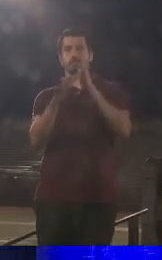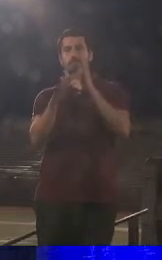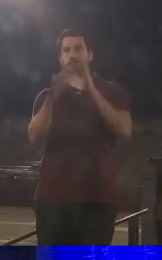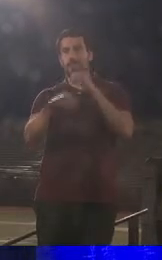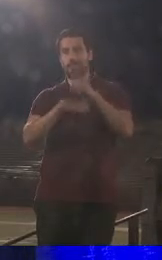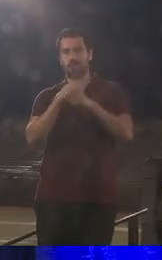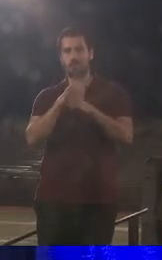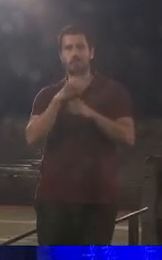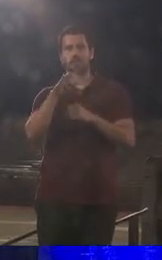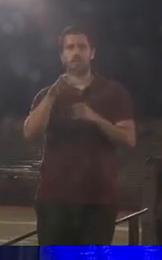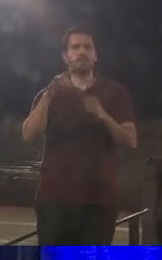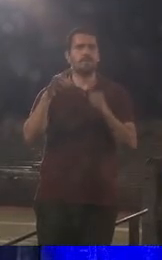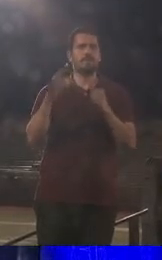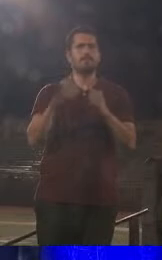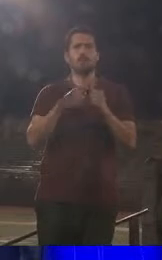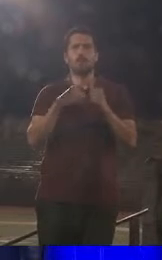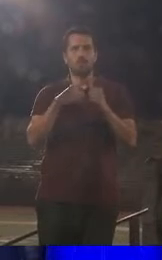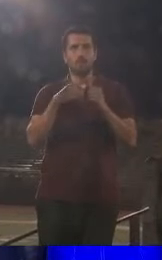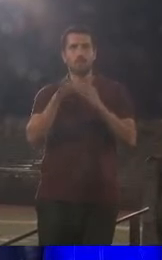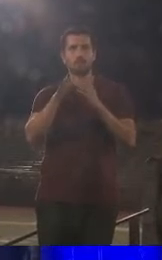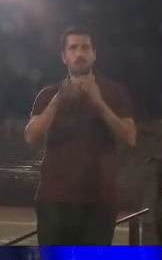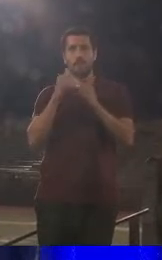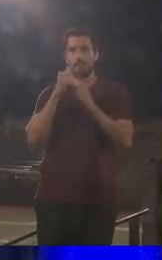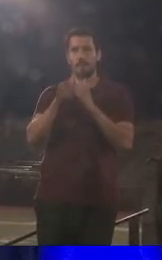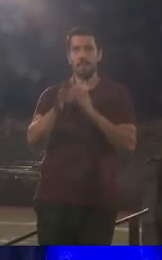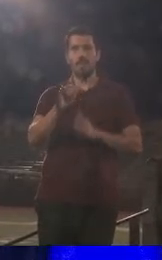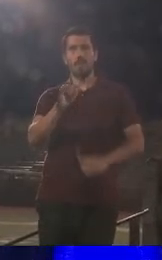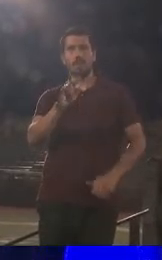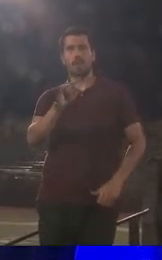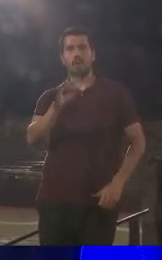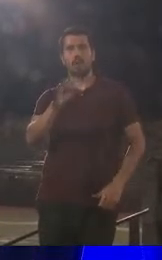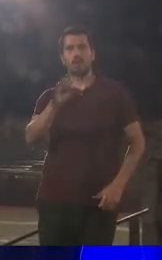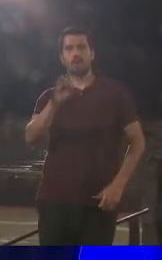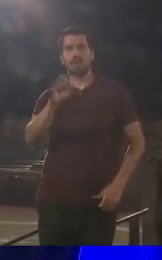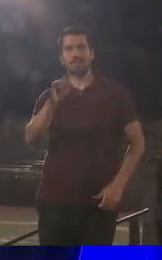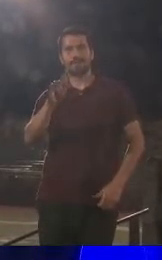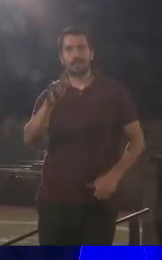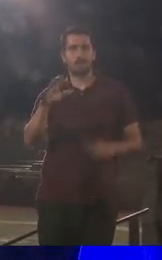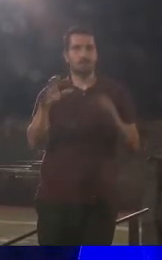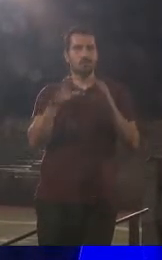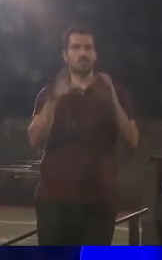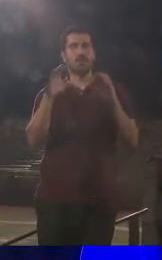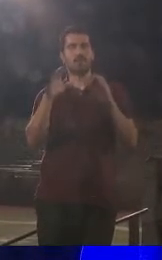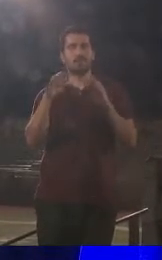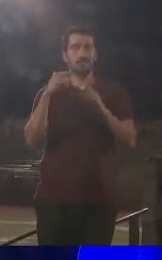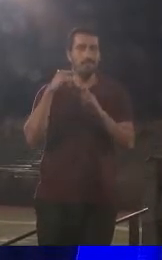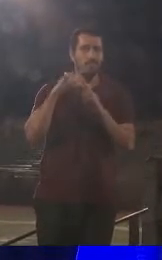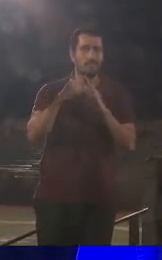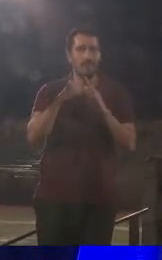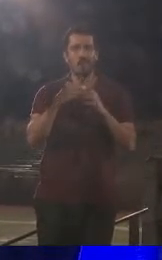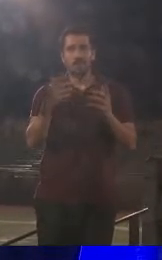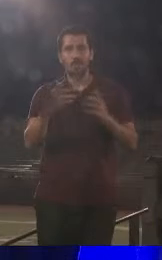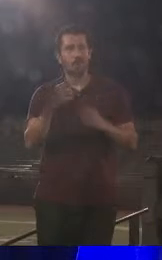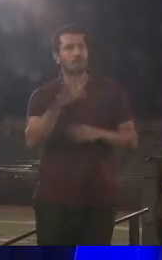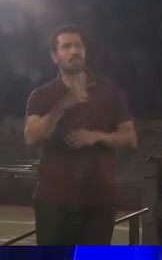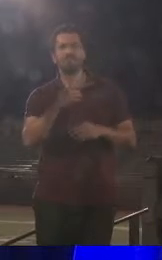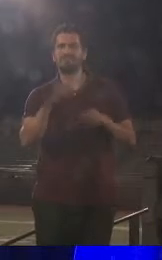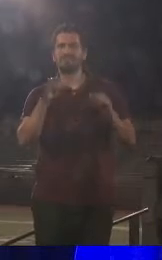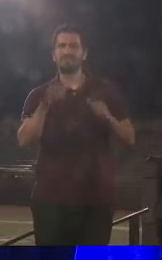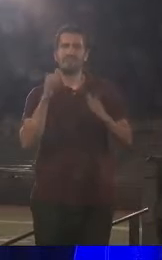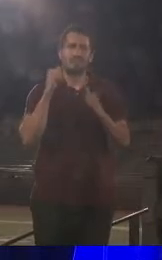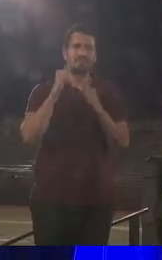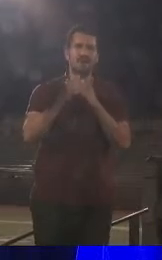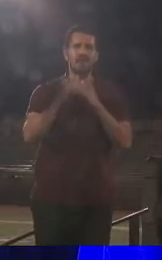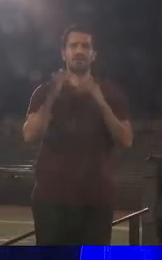first in the district to pass the Revit Autodesk certification. Additionally, Jesus has been able to pass